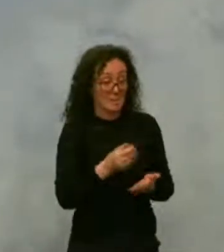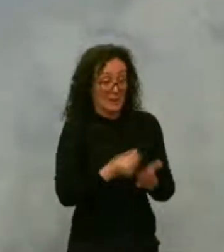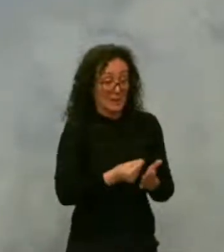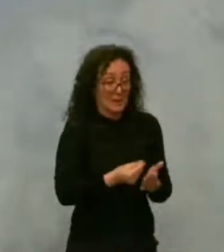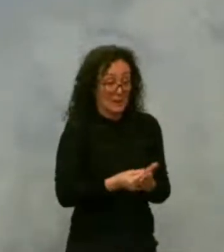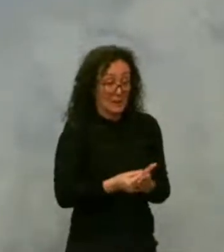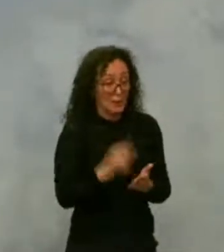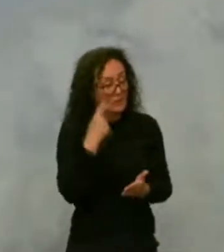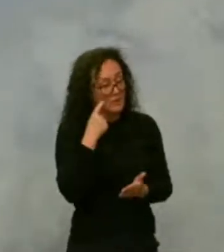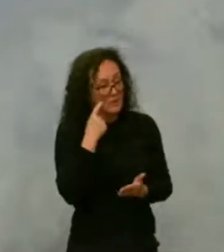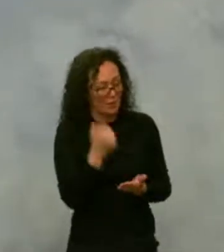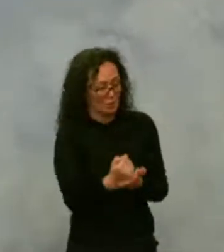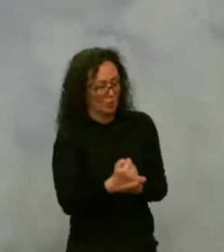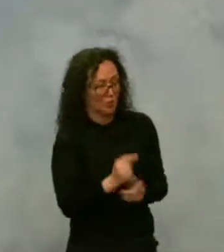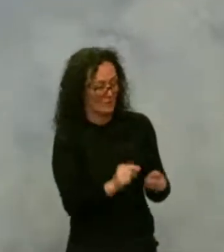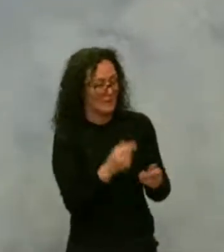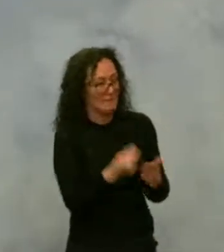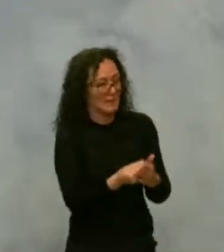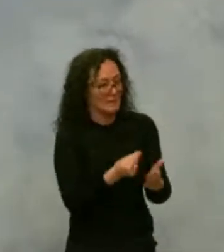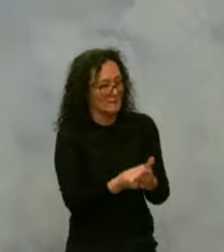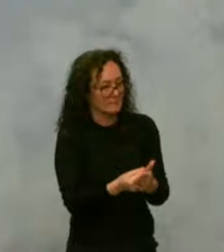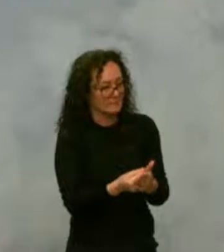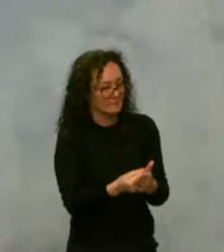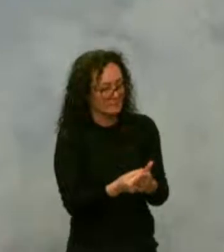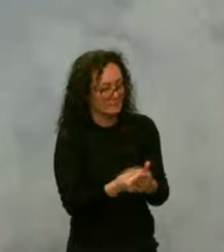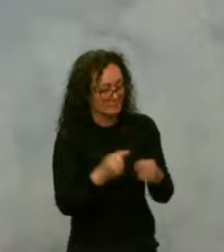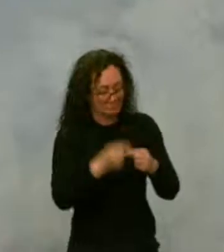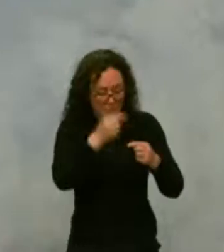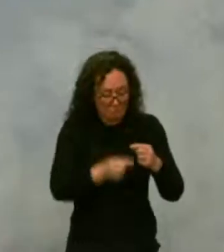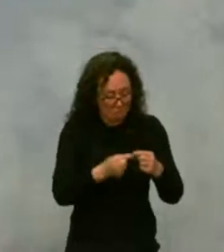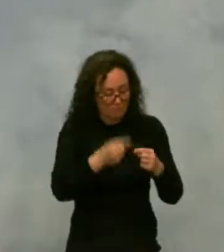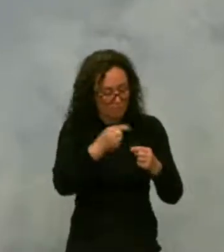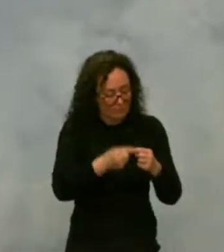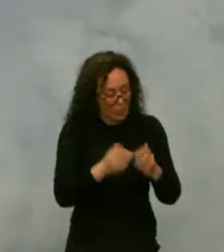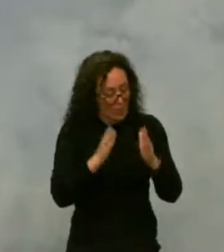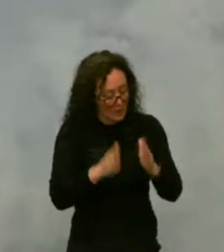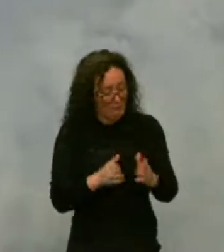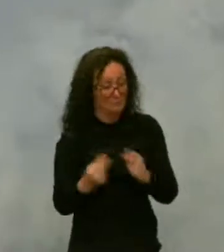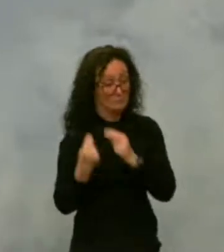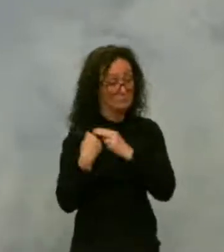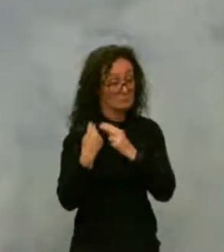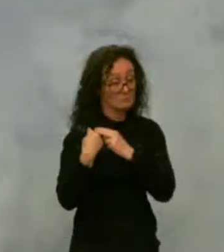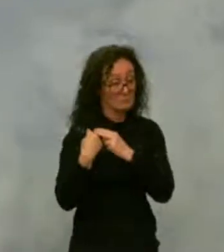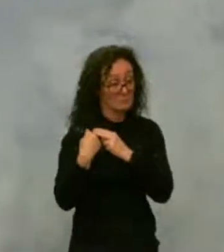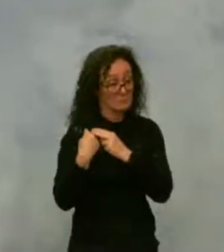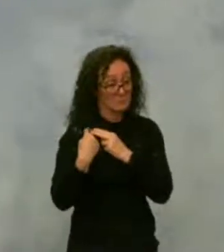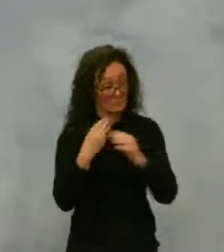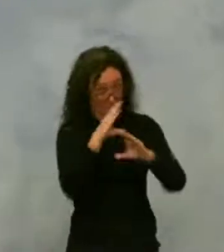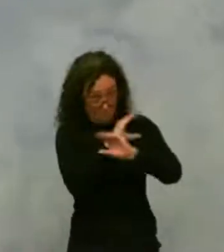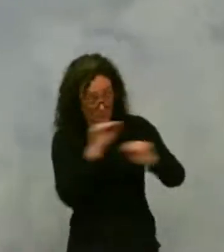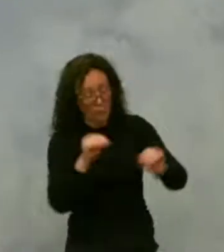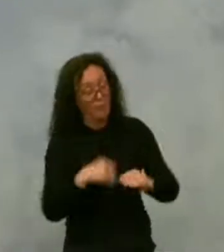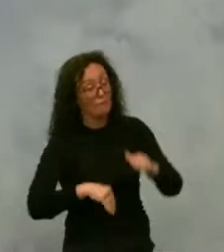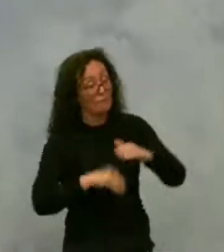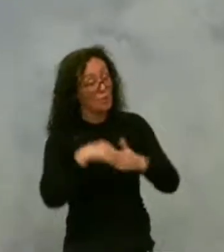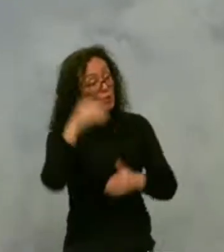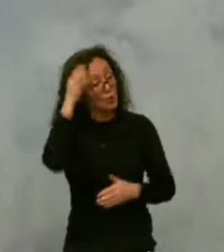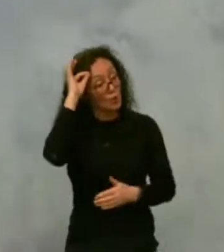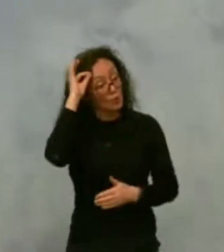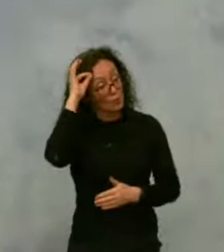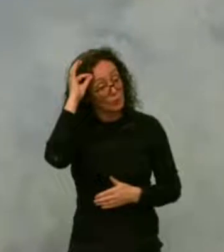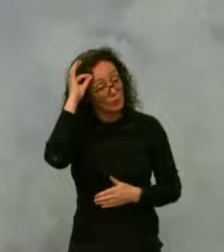these funds. What we have every year is a requirement to report to full council on what's called our